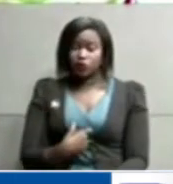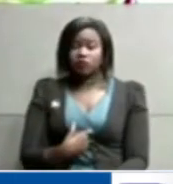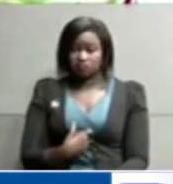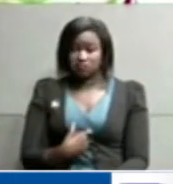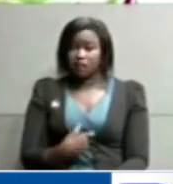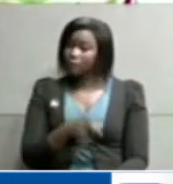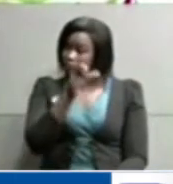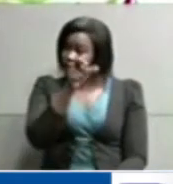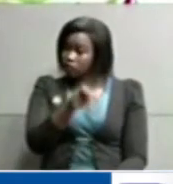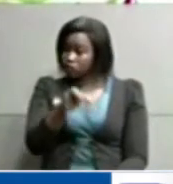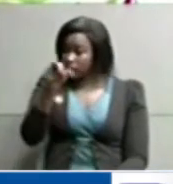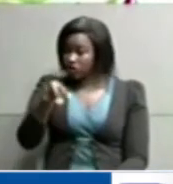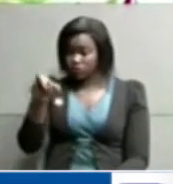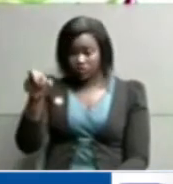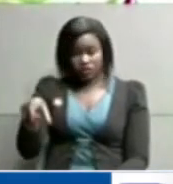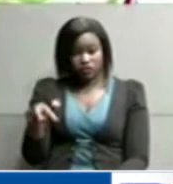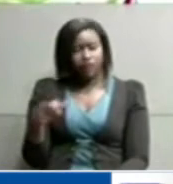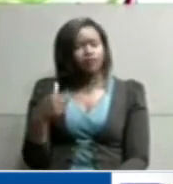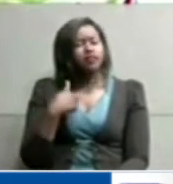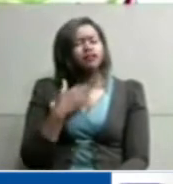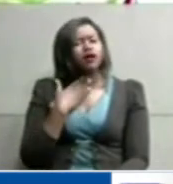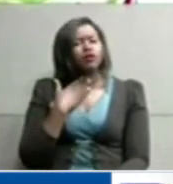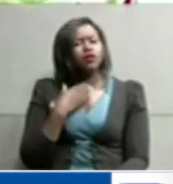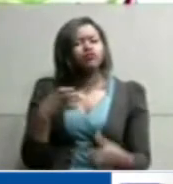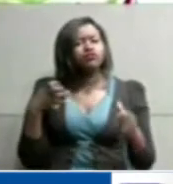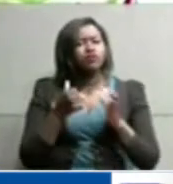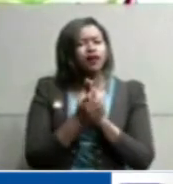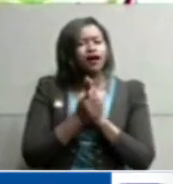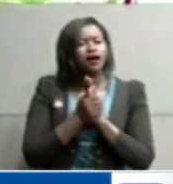what I would like these experts to either